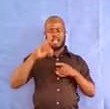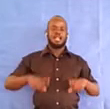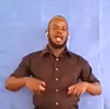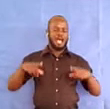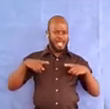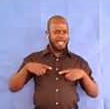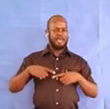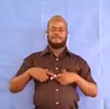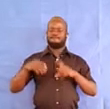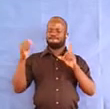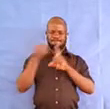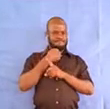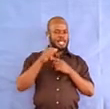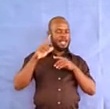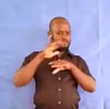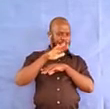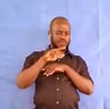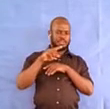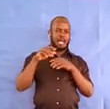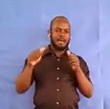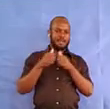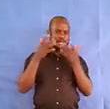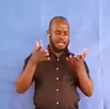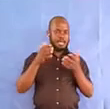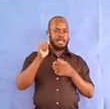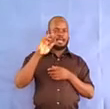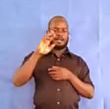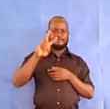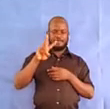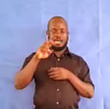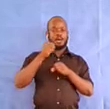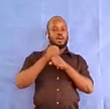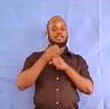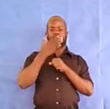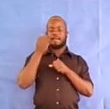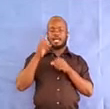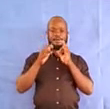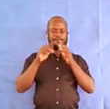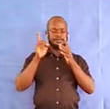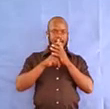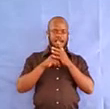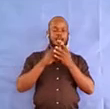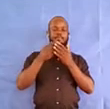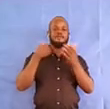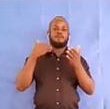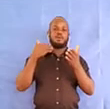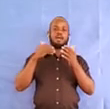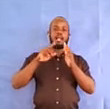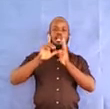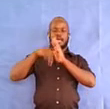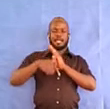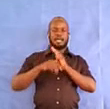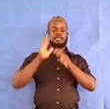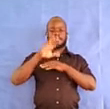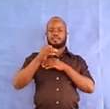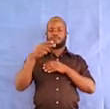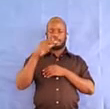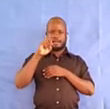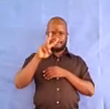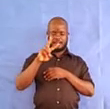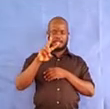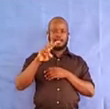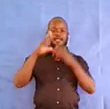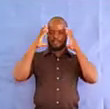the blood. Severe life-threatening infections occur in this stage. ARVs work better if started before the